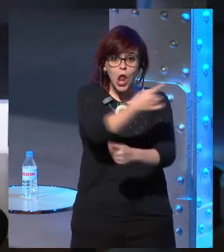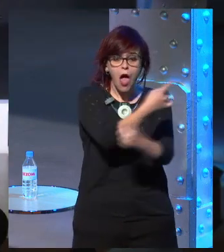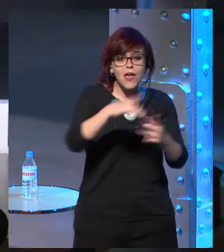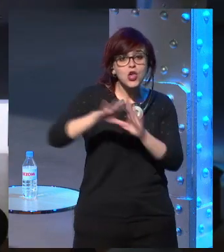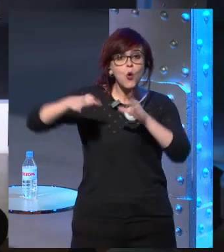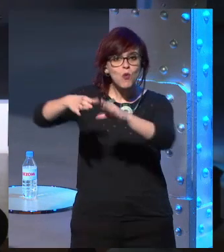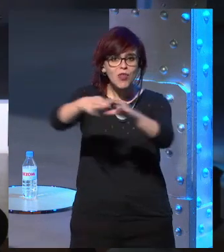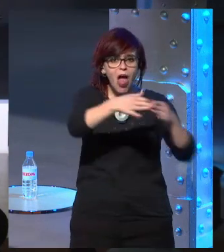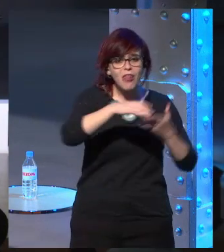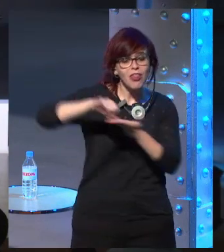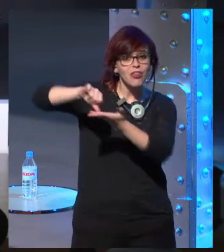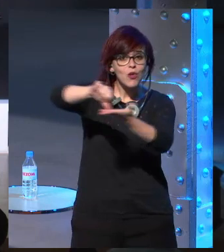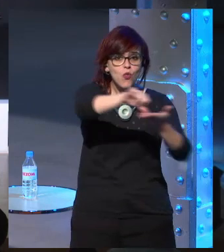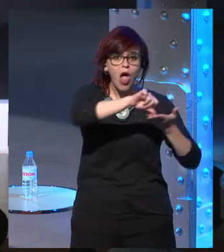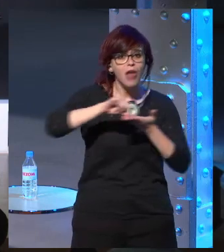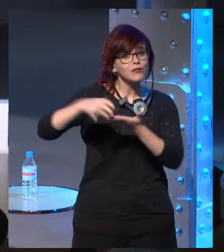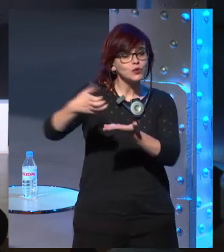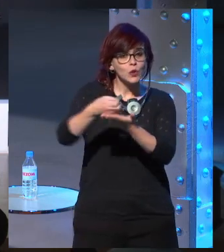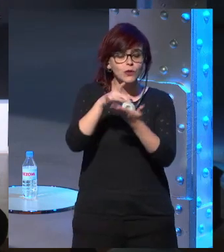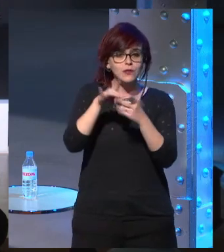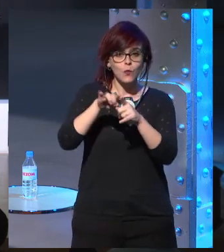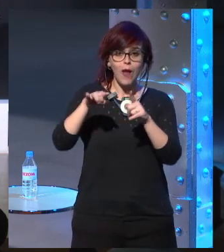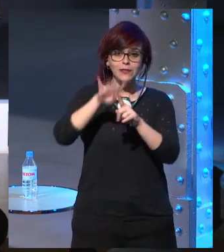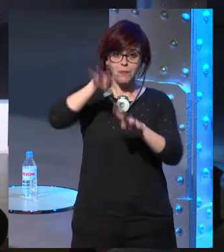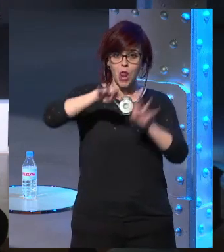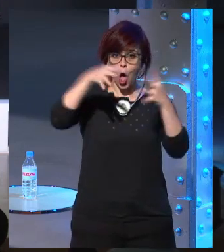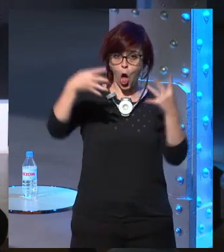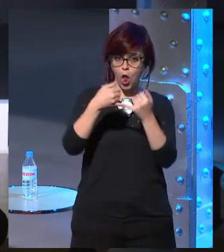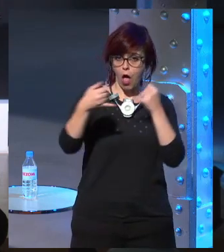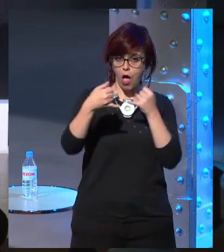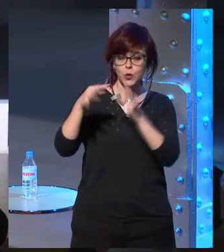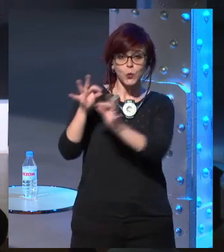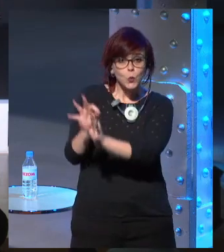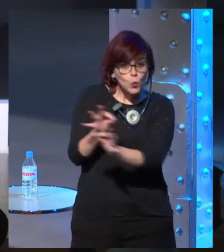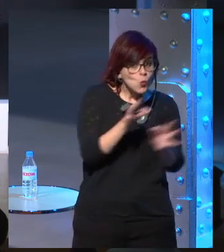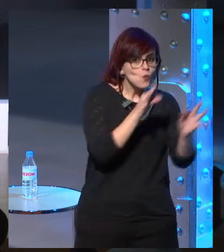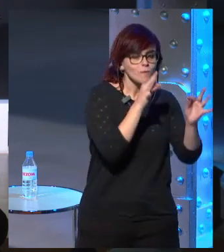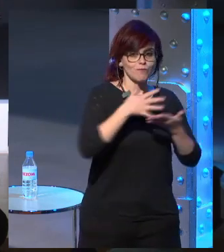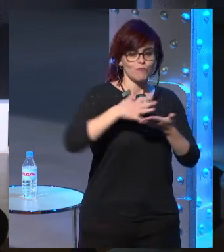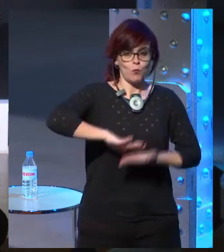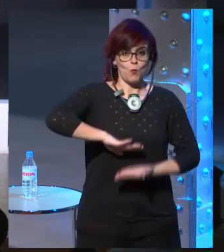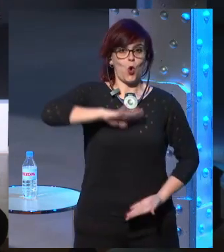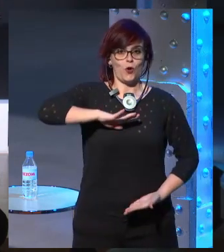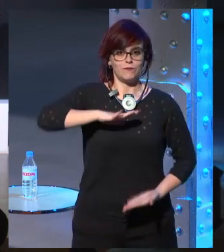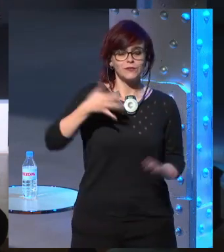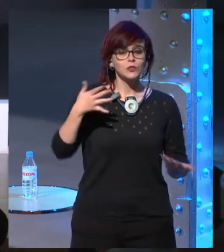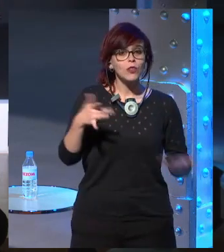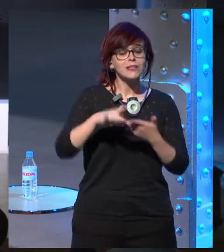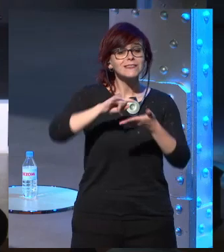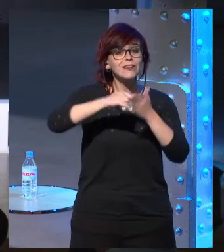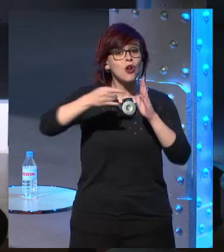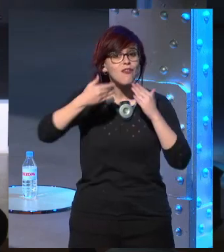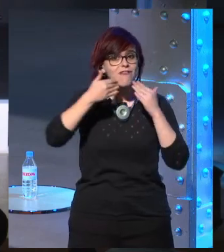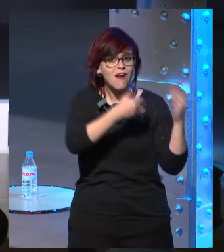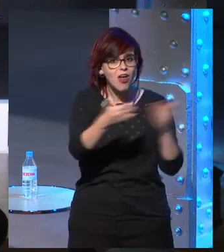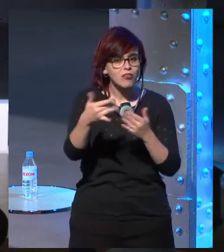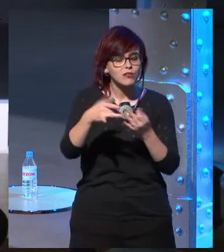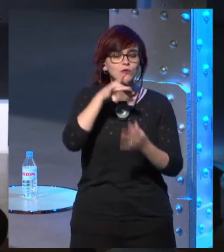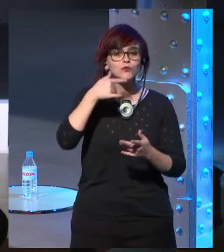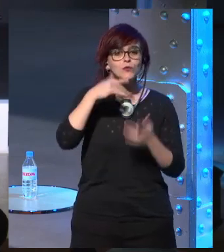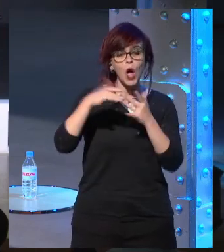cities, and online. And what technology is going to need to do for us is connect it in a way that has meaning for each of